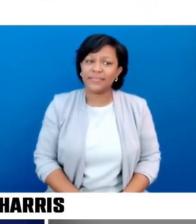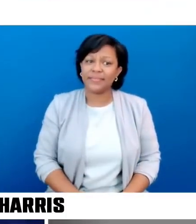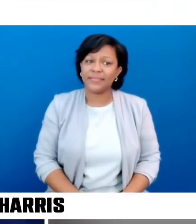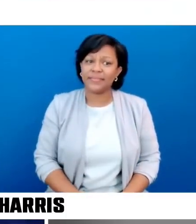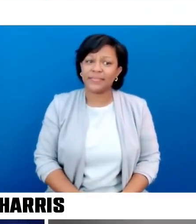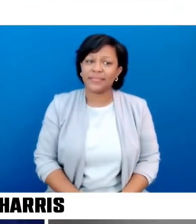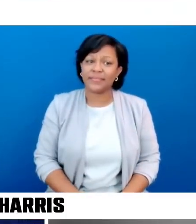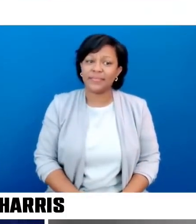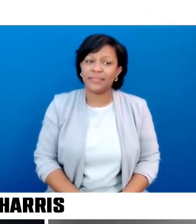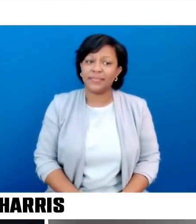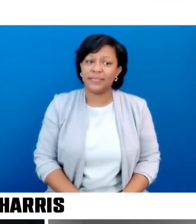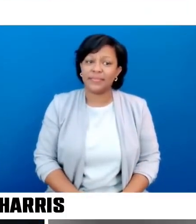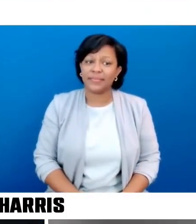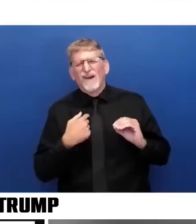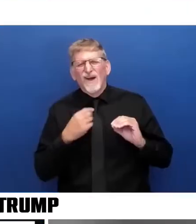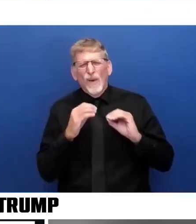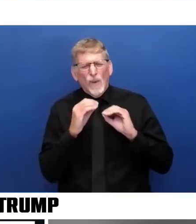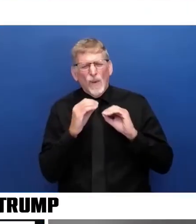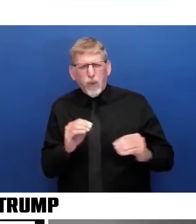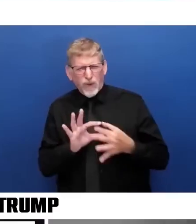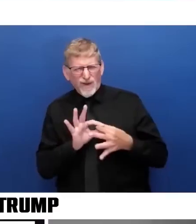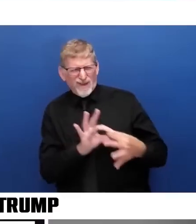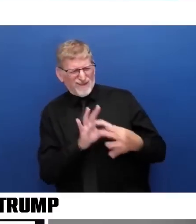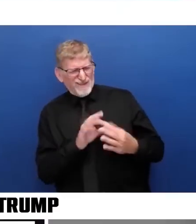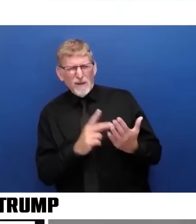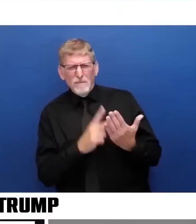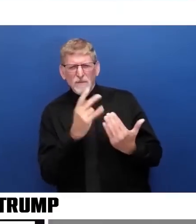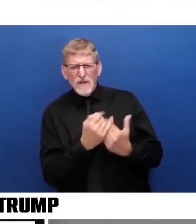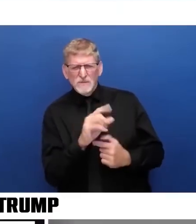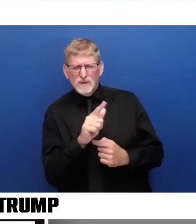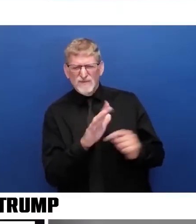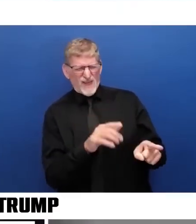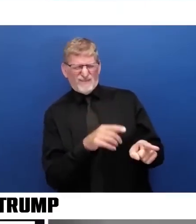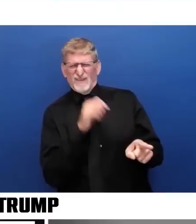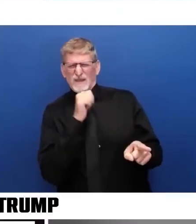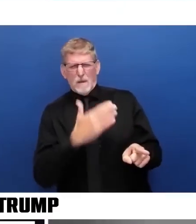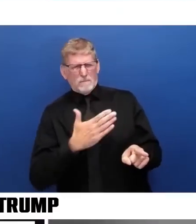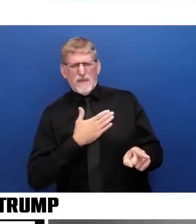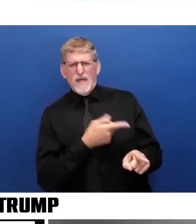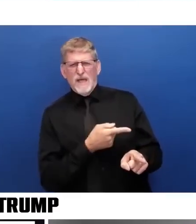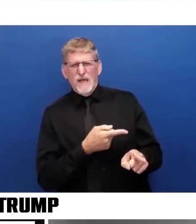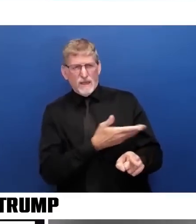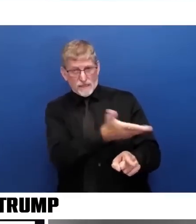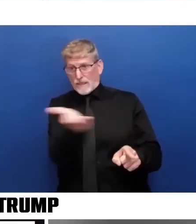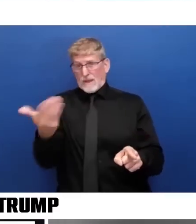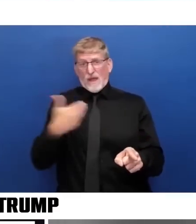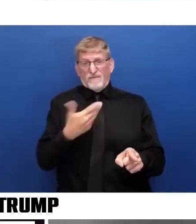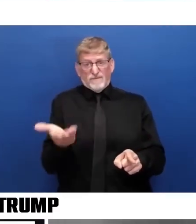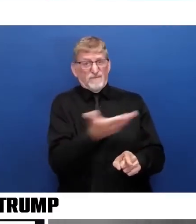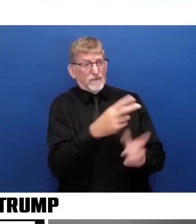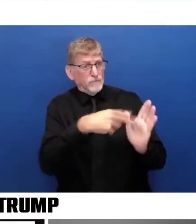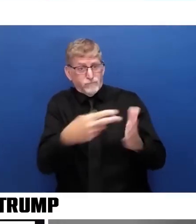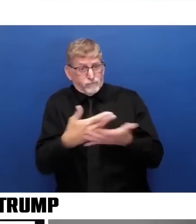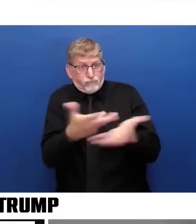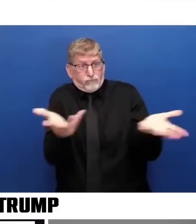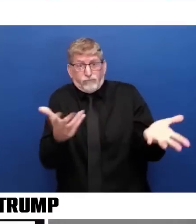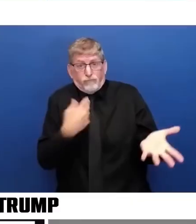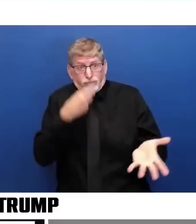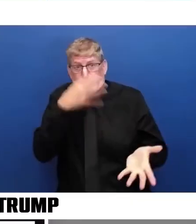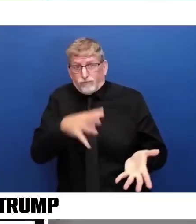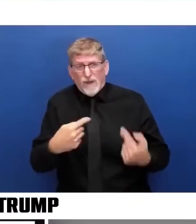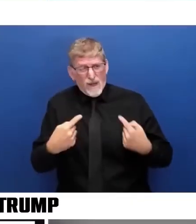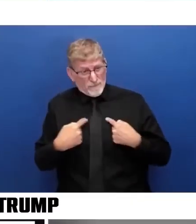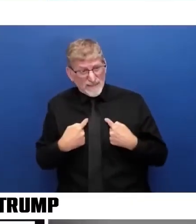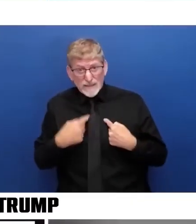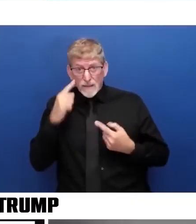nothing to do with Project 2025. That's out there. I haven't read it. I don't want to read it purposely. I'm not going to read it. This was a